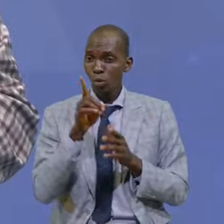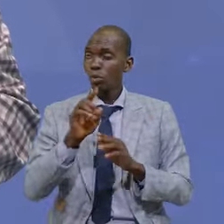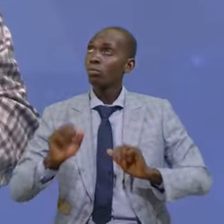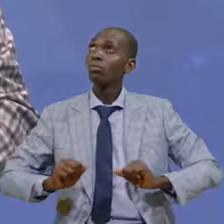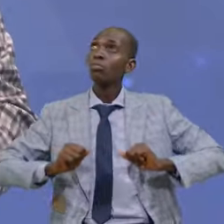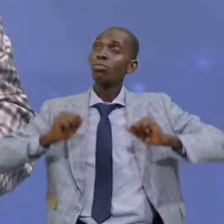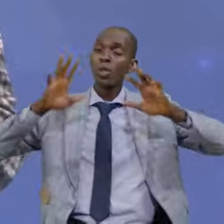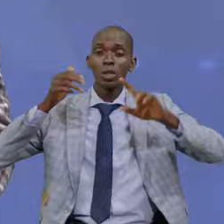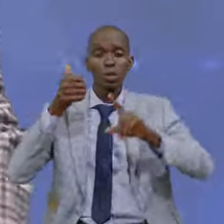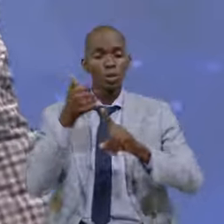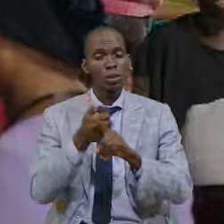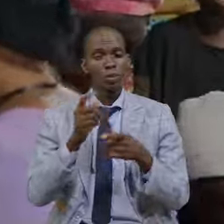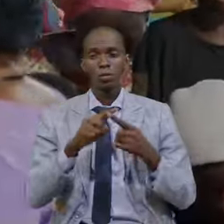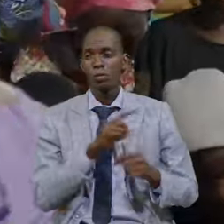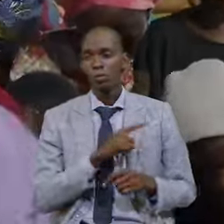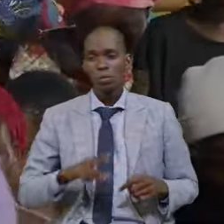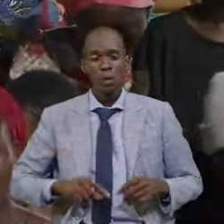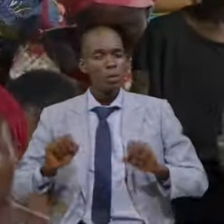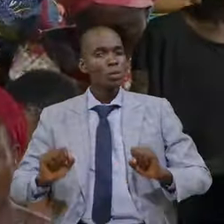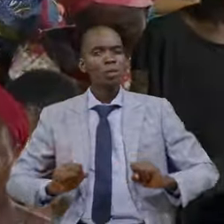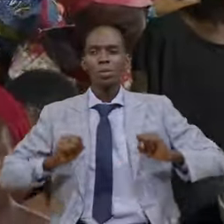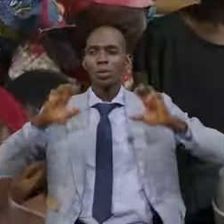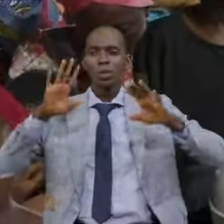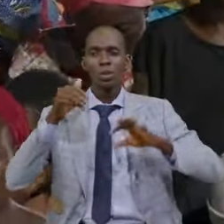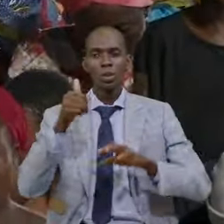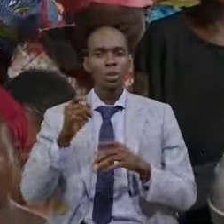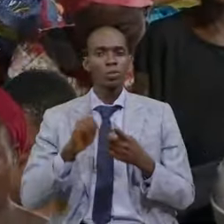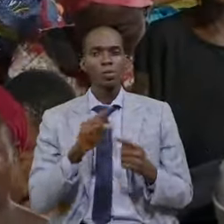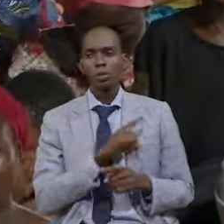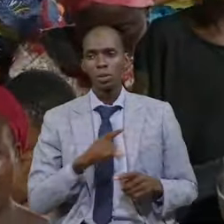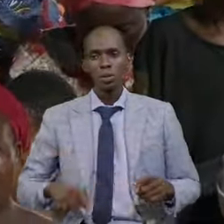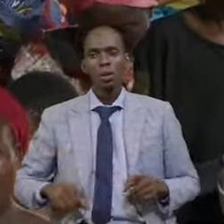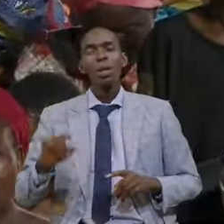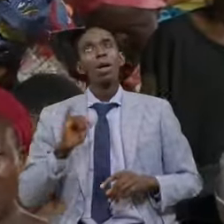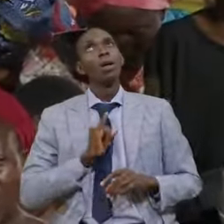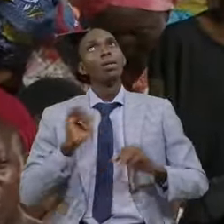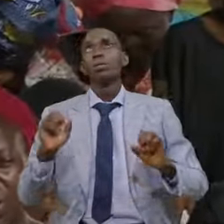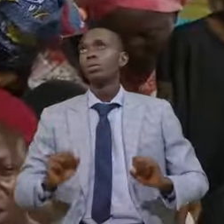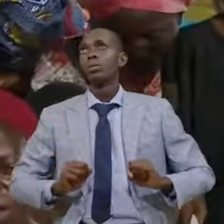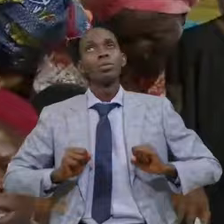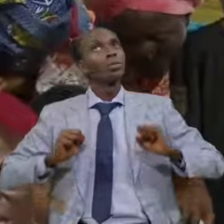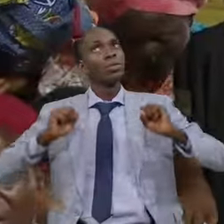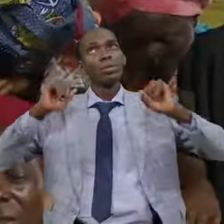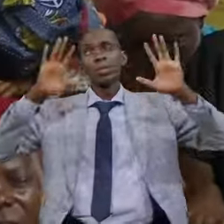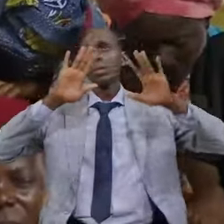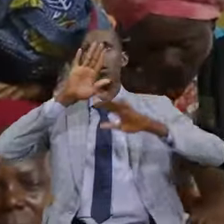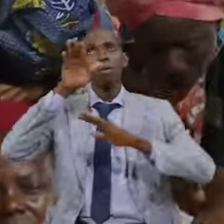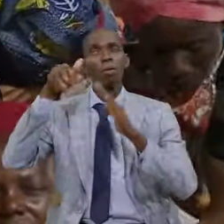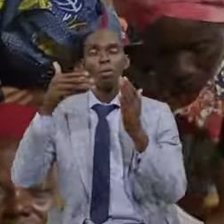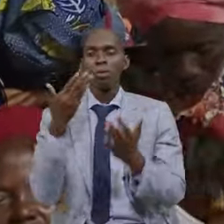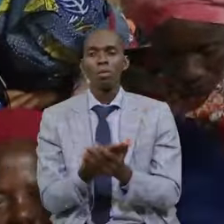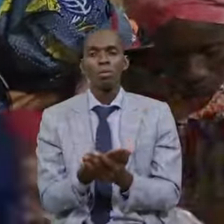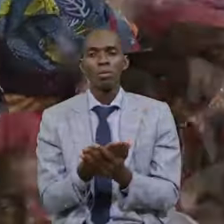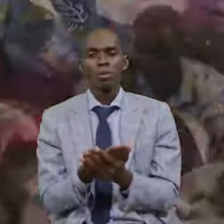Lord. Surrender yourself unto the Lord. I surrender all. I surrender all.